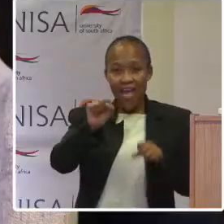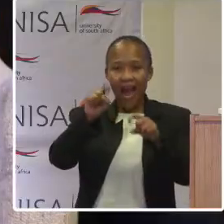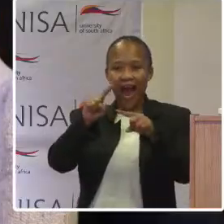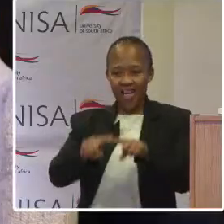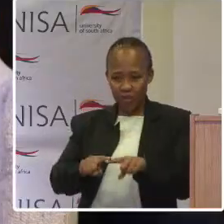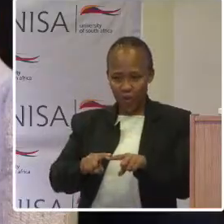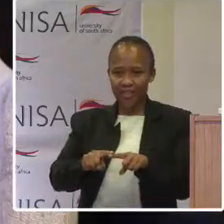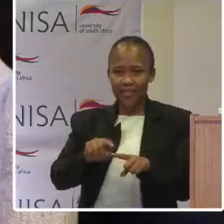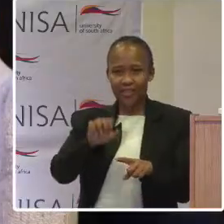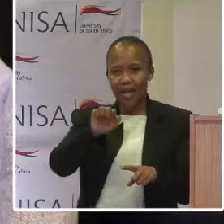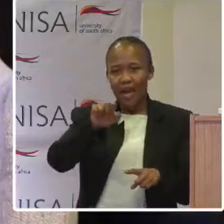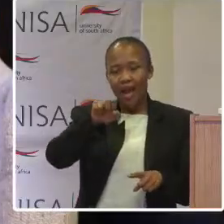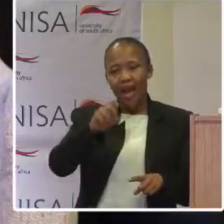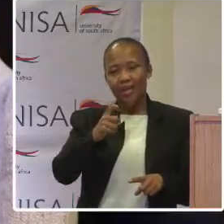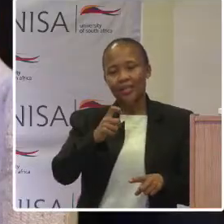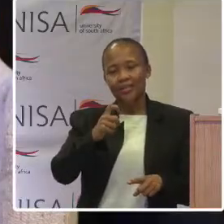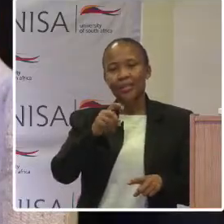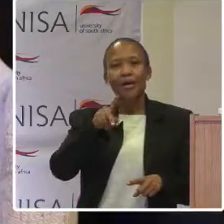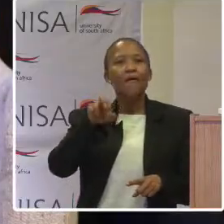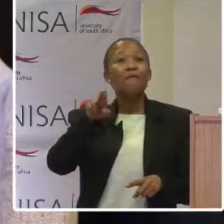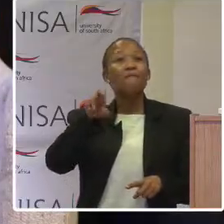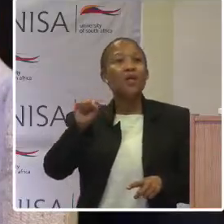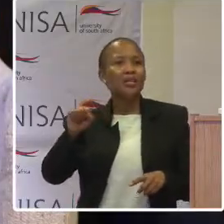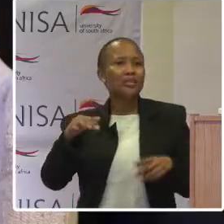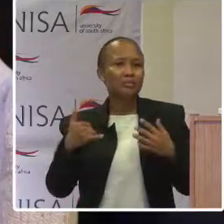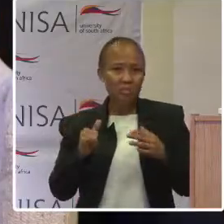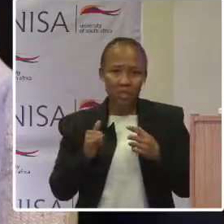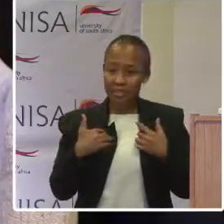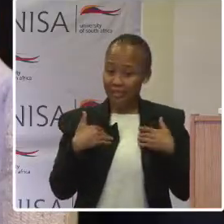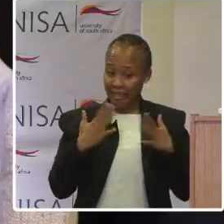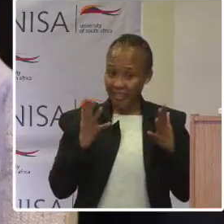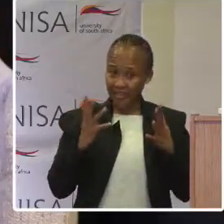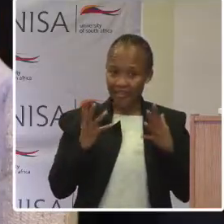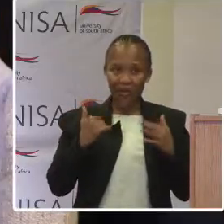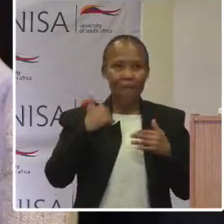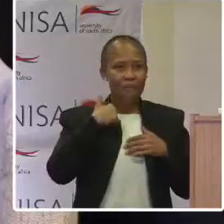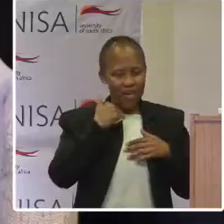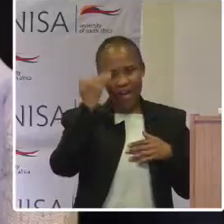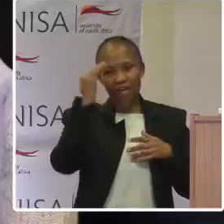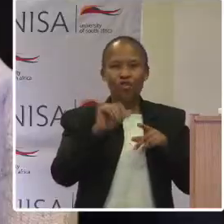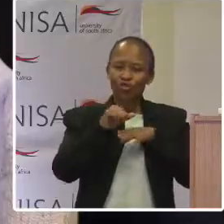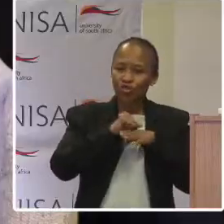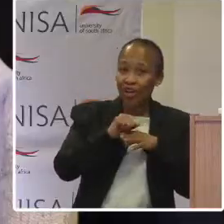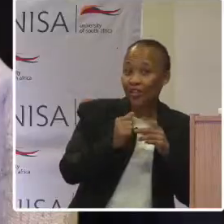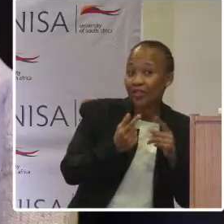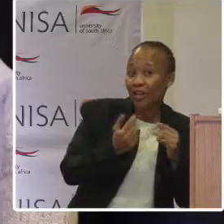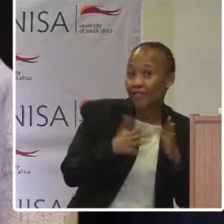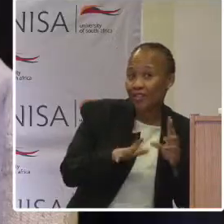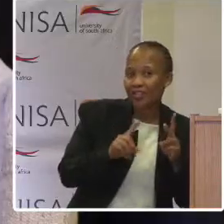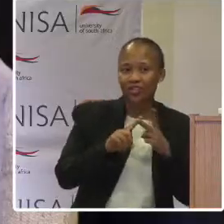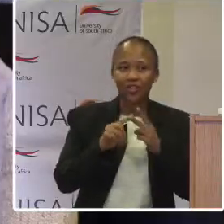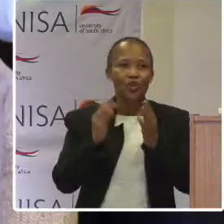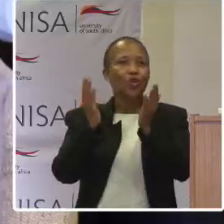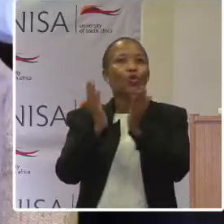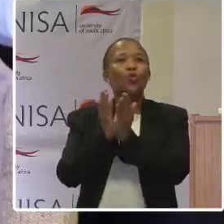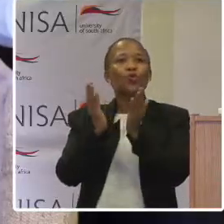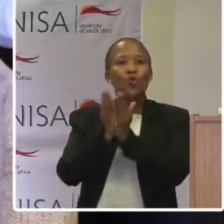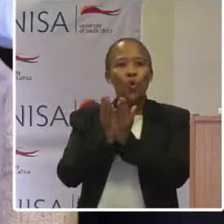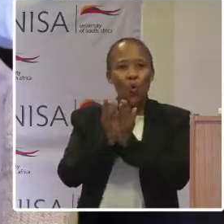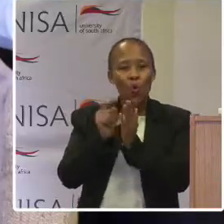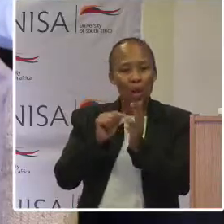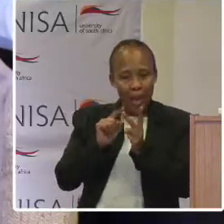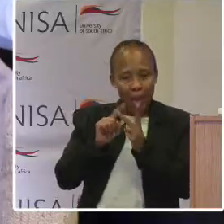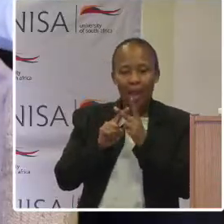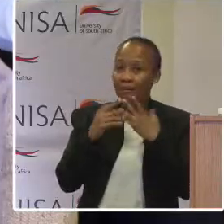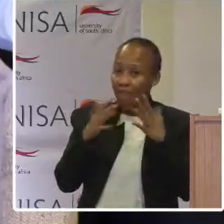Makes me angry just thinking about it. When I did my training, I knew I would finish school, go work for SA